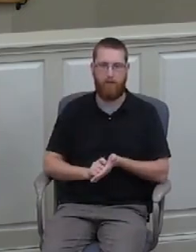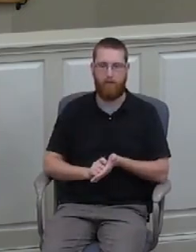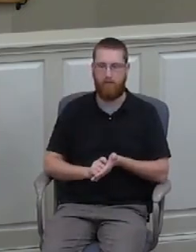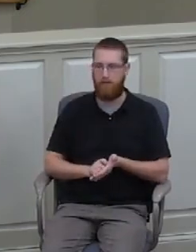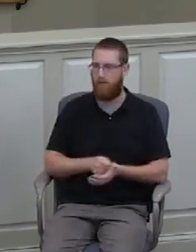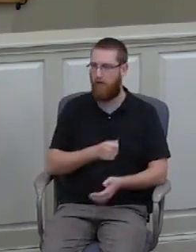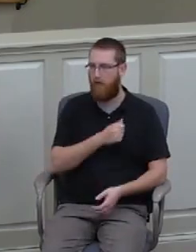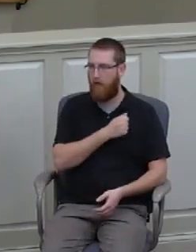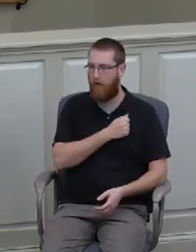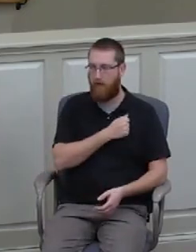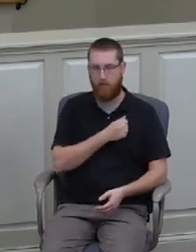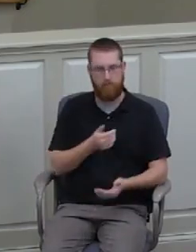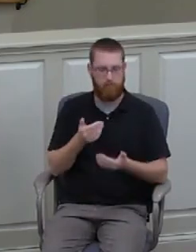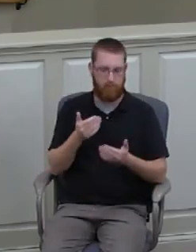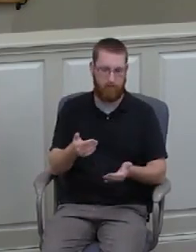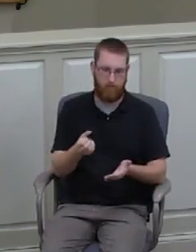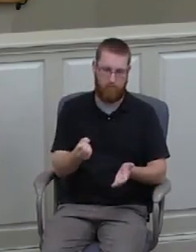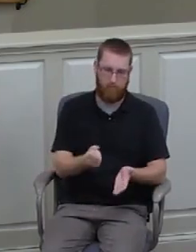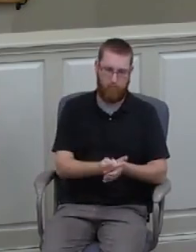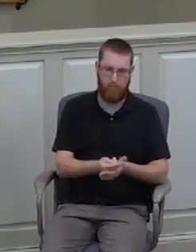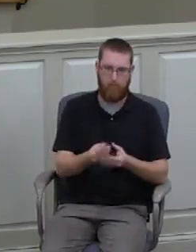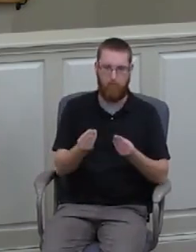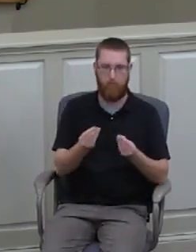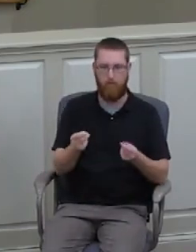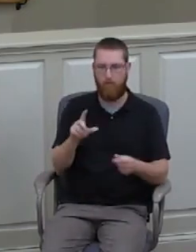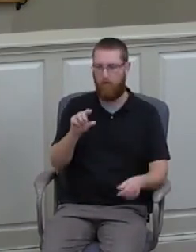motion that we approve Resolution